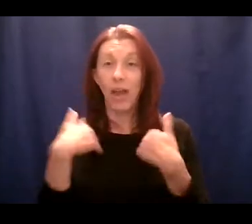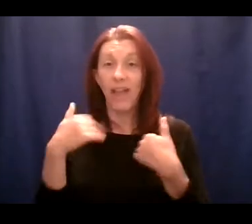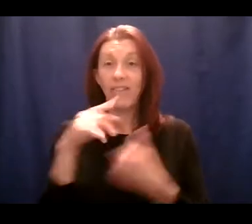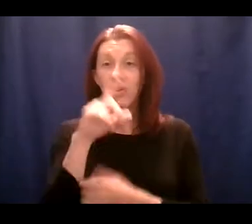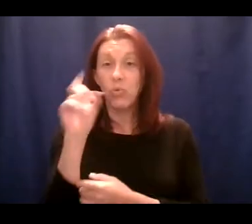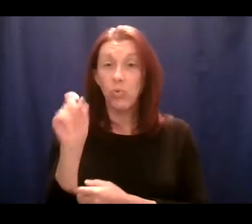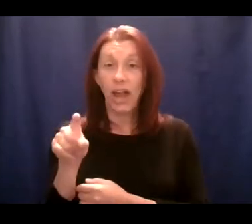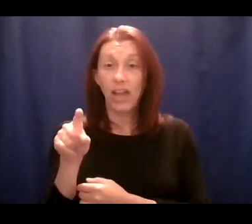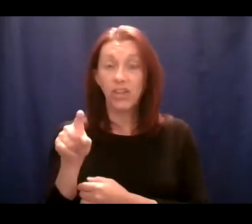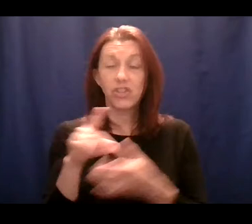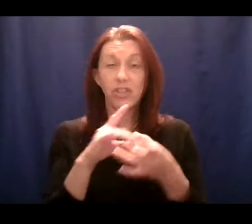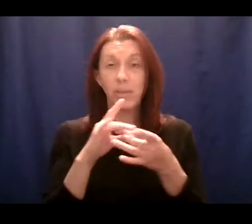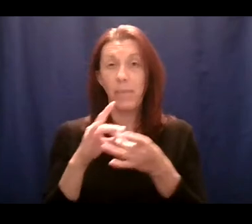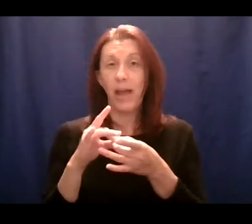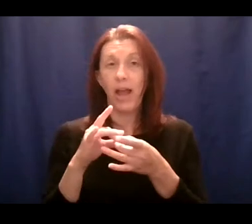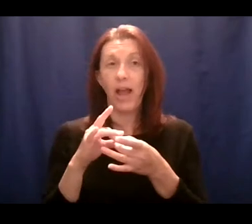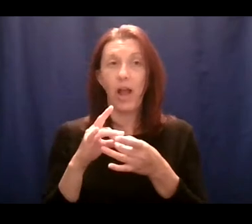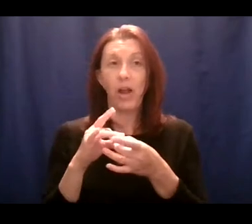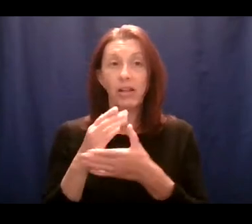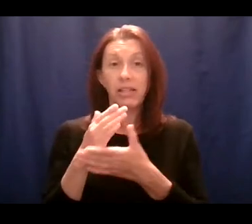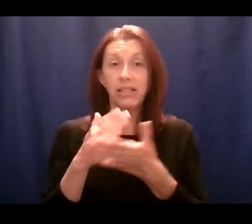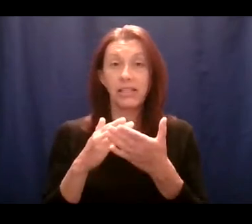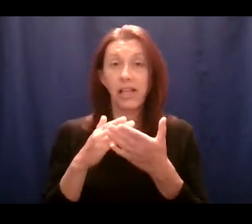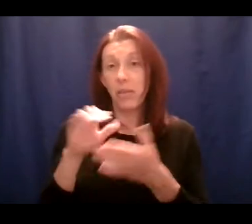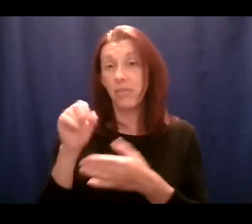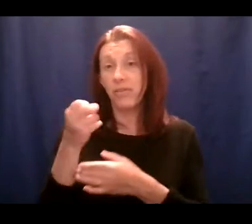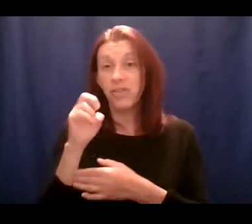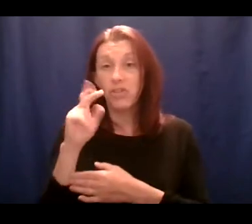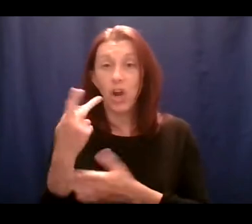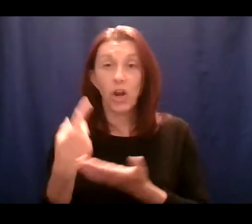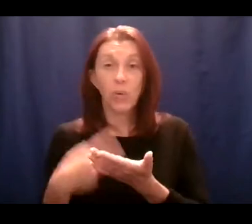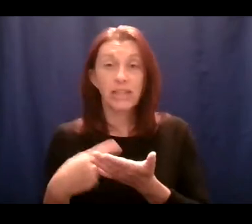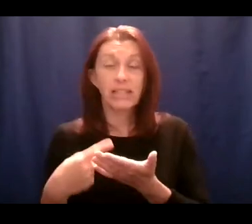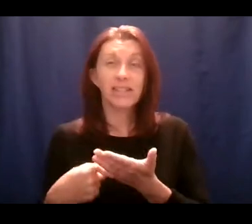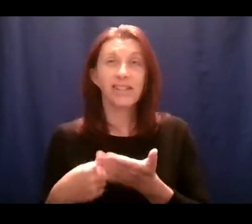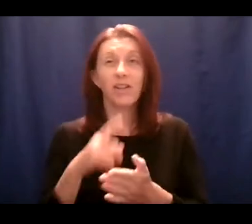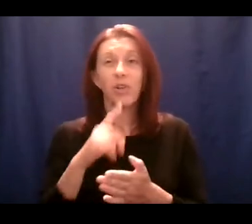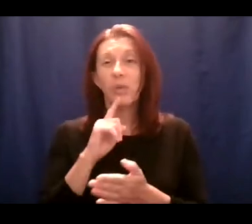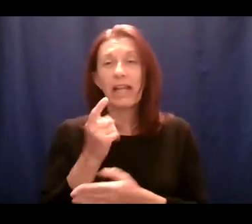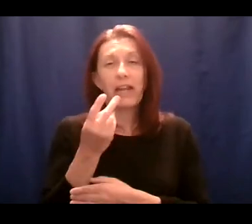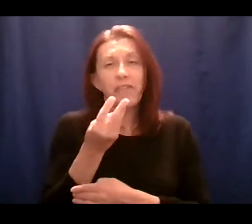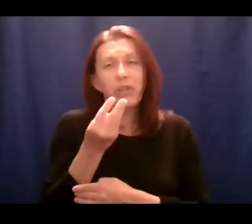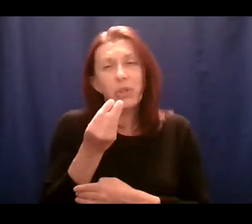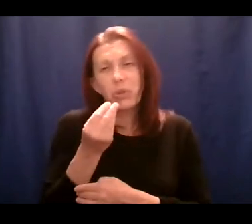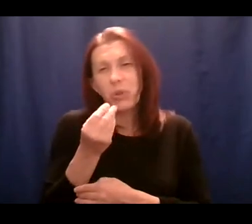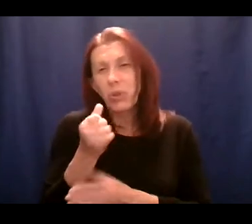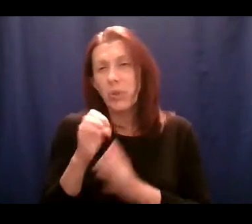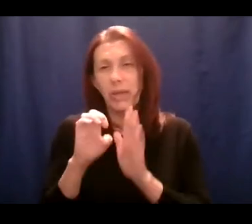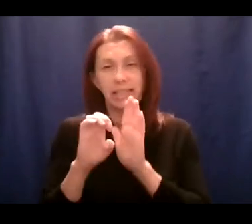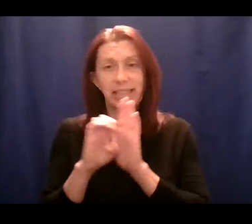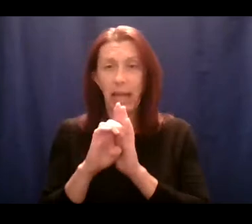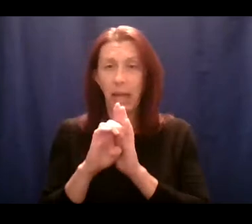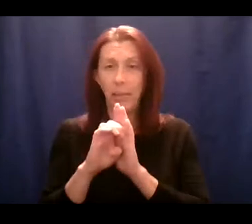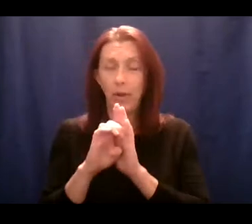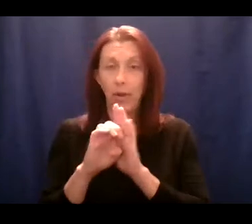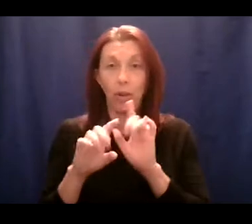questions about some of the sharks that we've talked about, we've only really talked about a few examples from those categories.